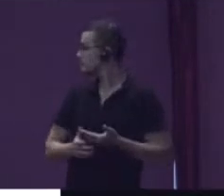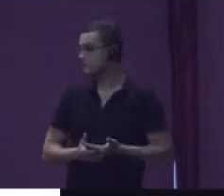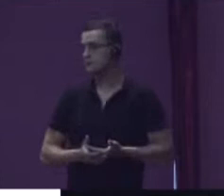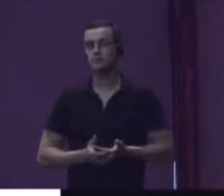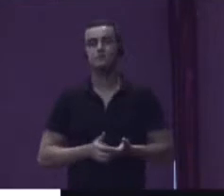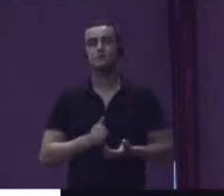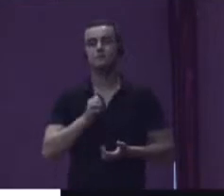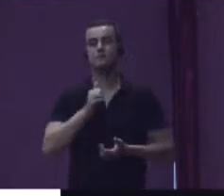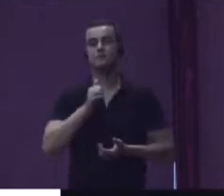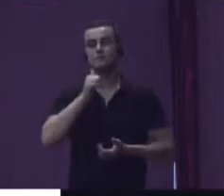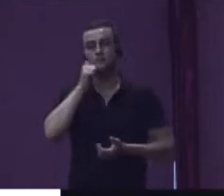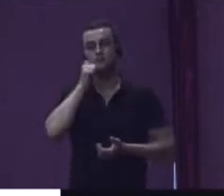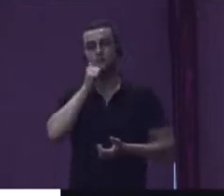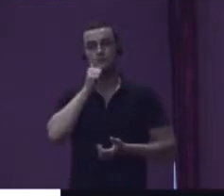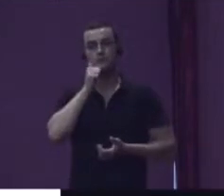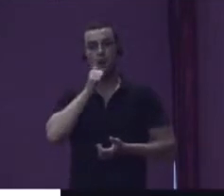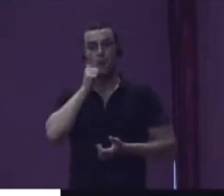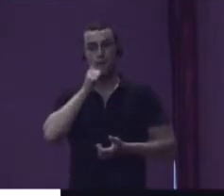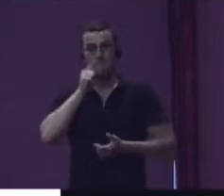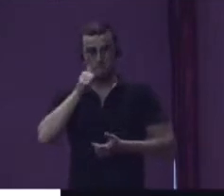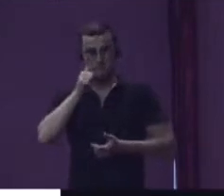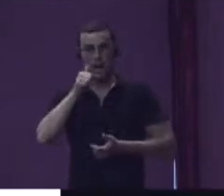sugar cane.